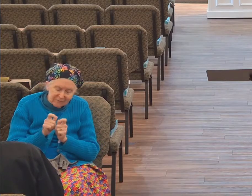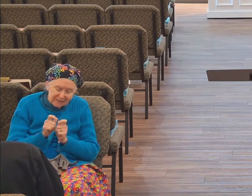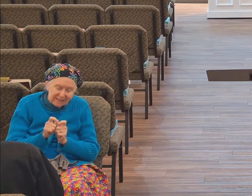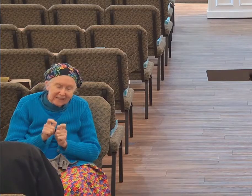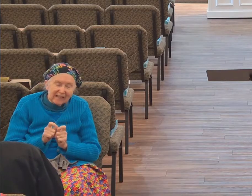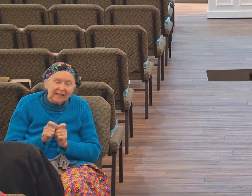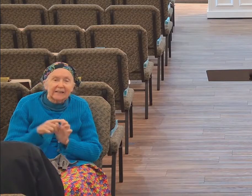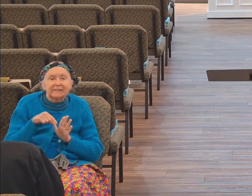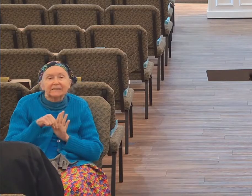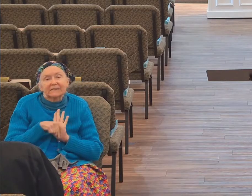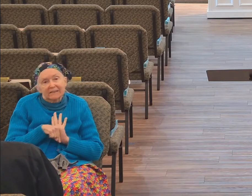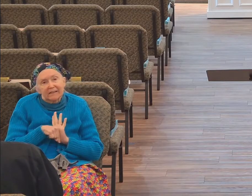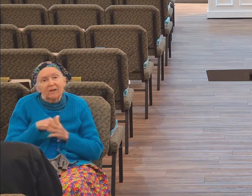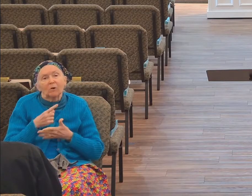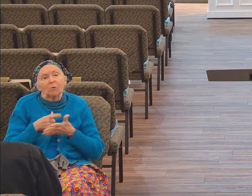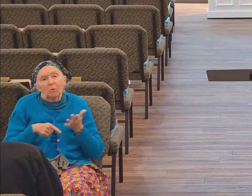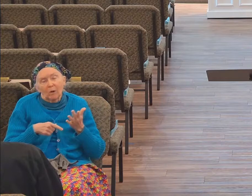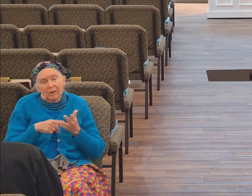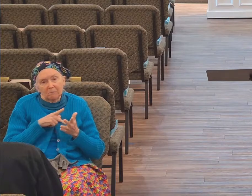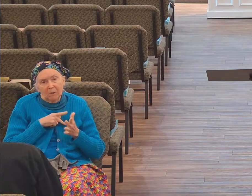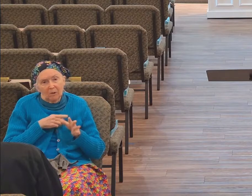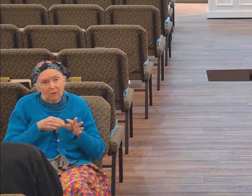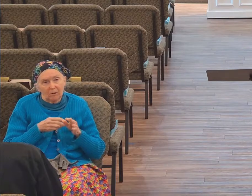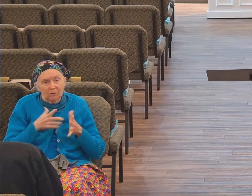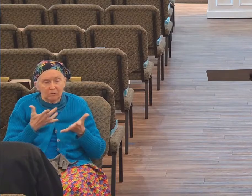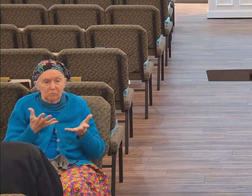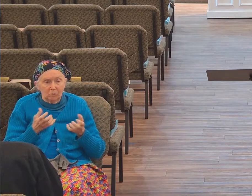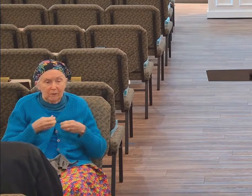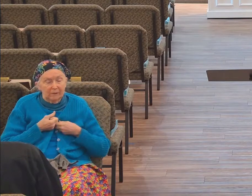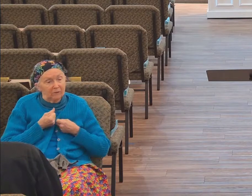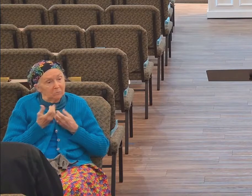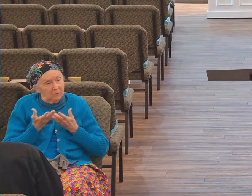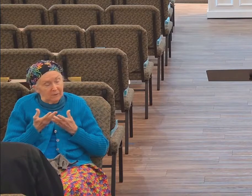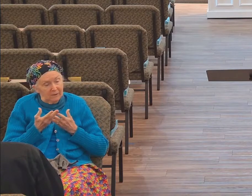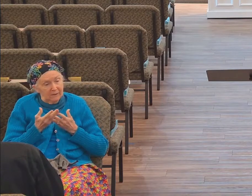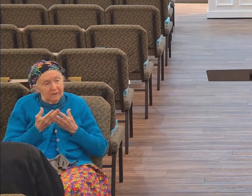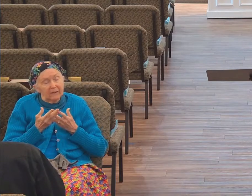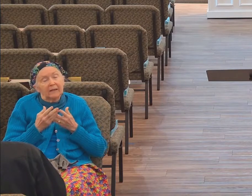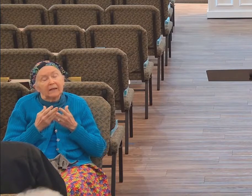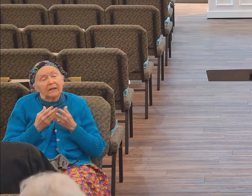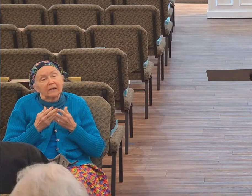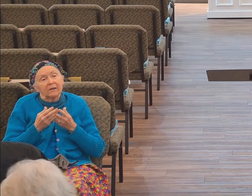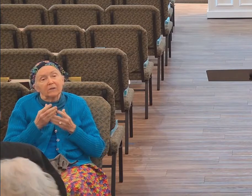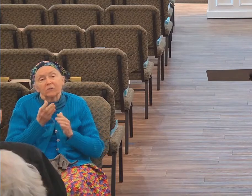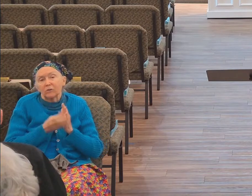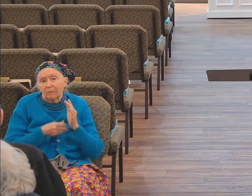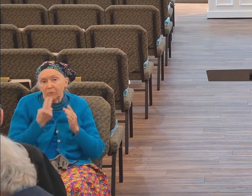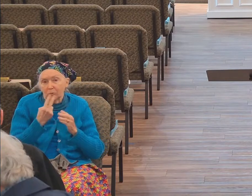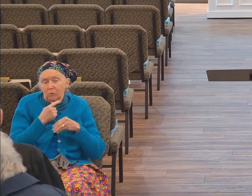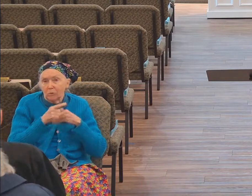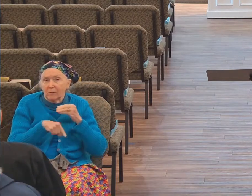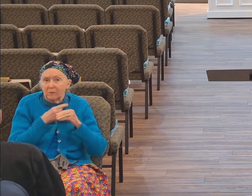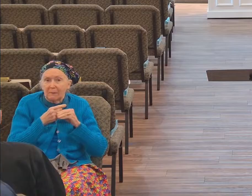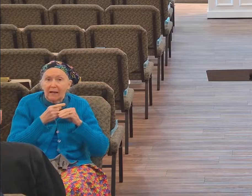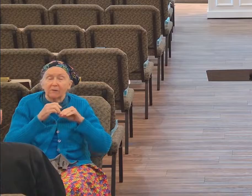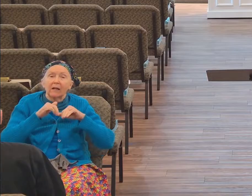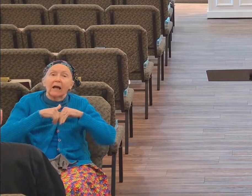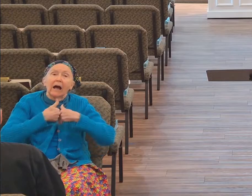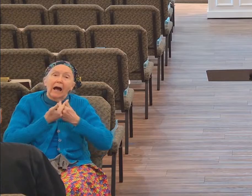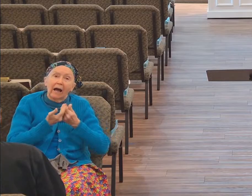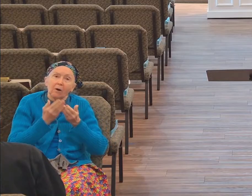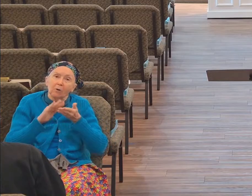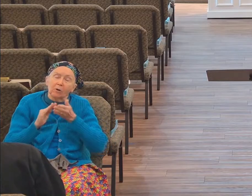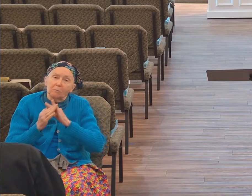cover. Specifically, chapter 2 is all about how a community is established or created based